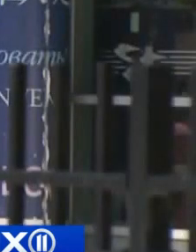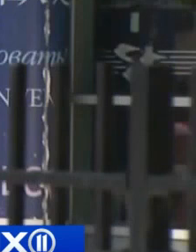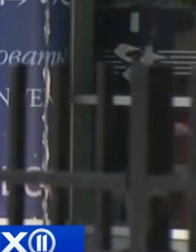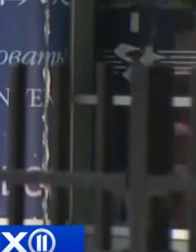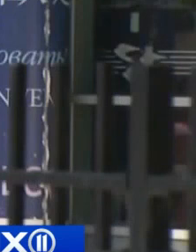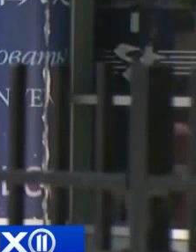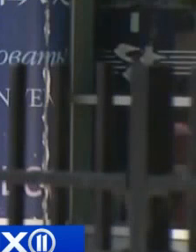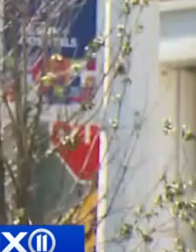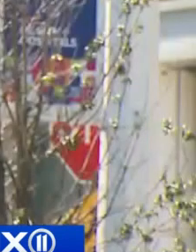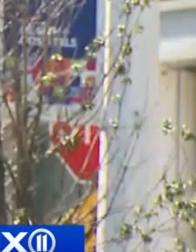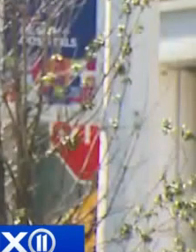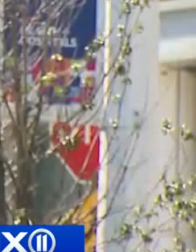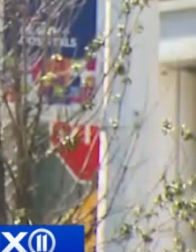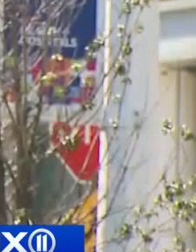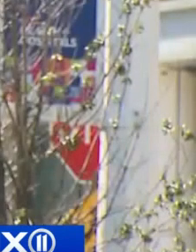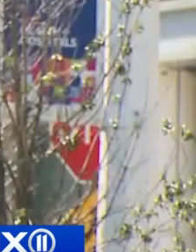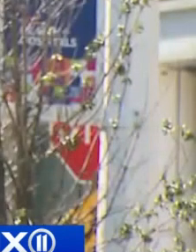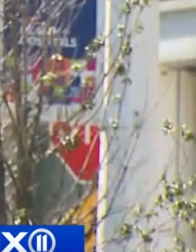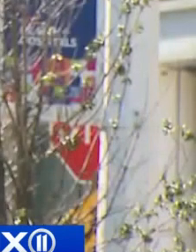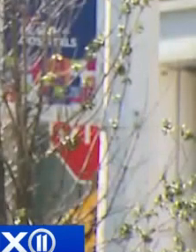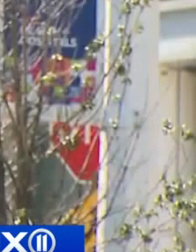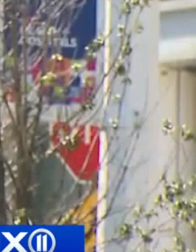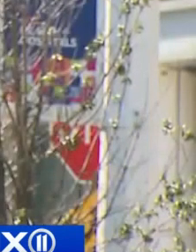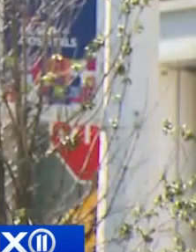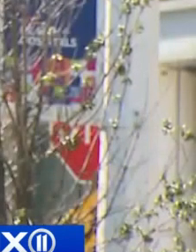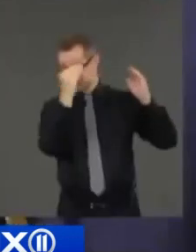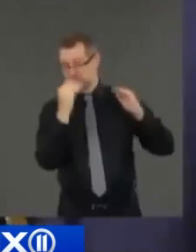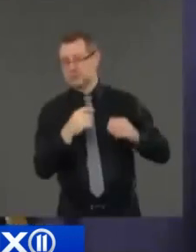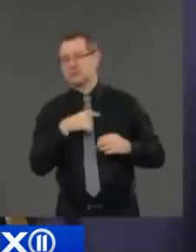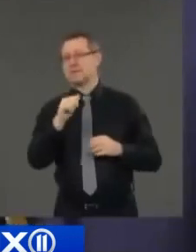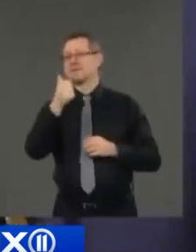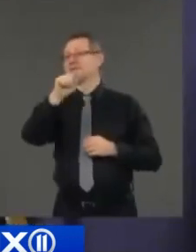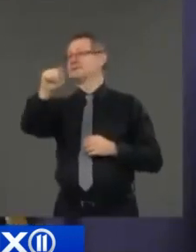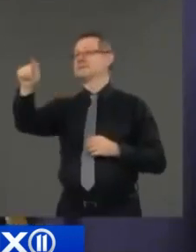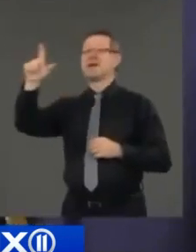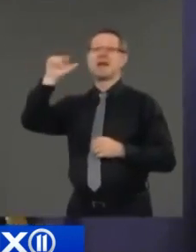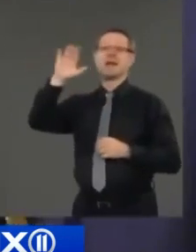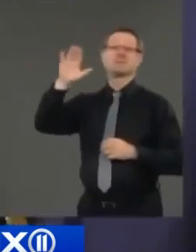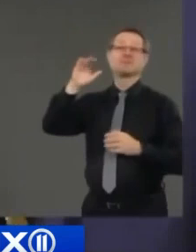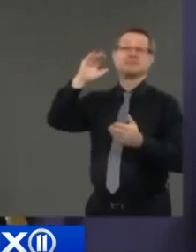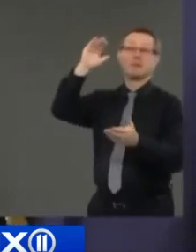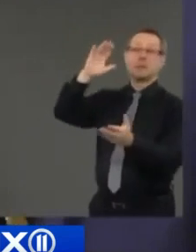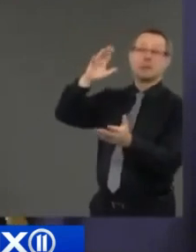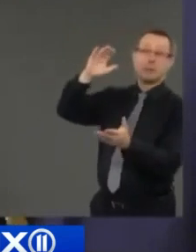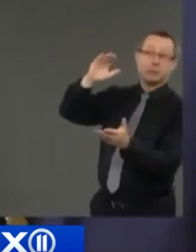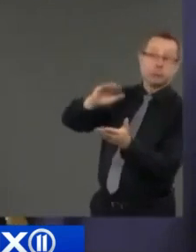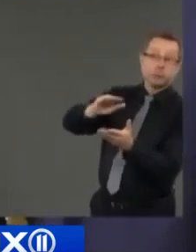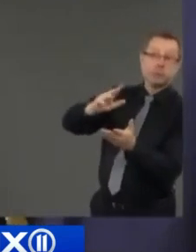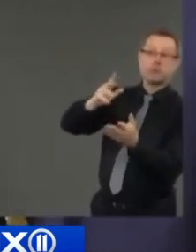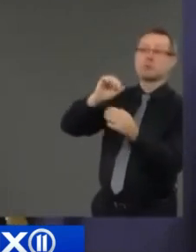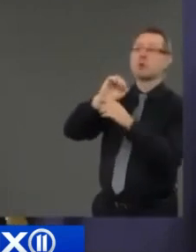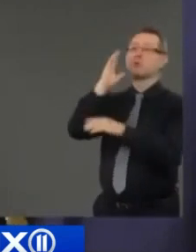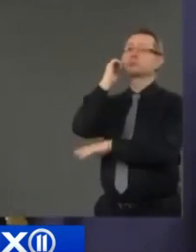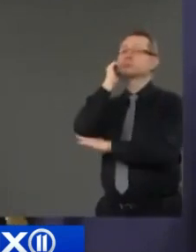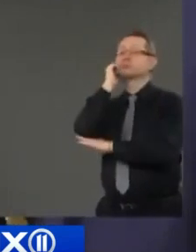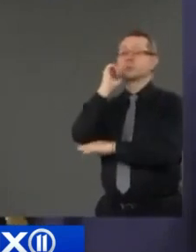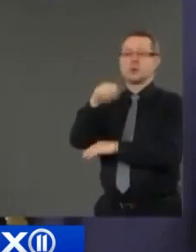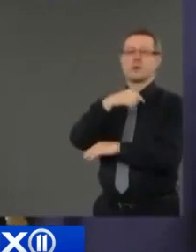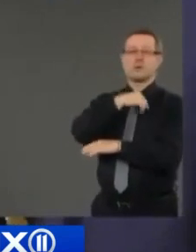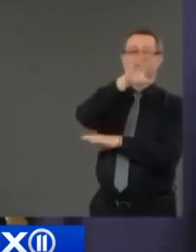backlog of around 1 to 3 days in New York. But as Governor Cuomo acknowledged this week, it's still a concern.